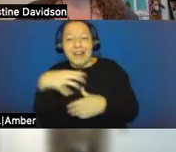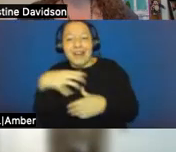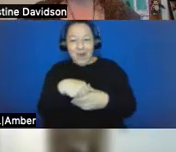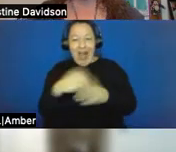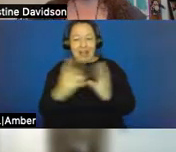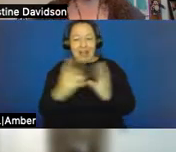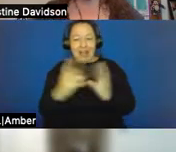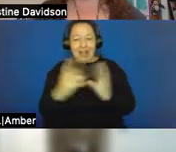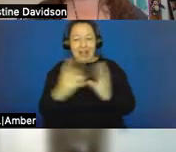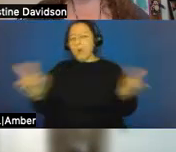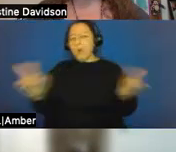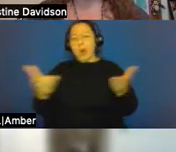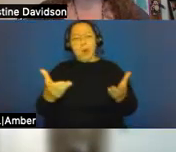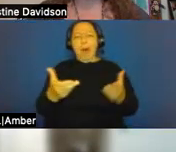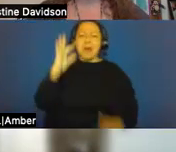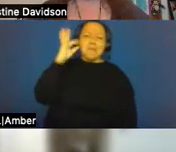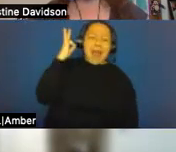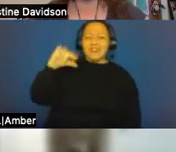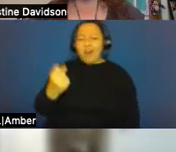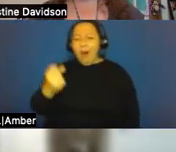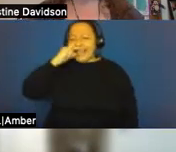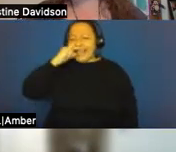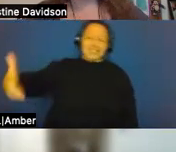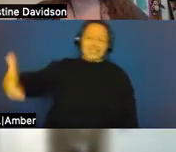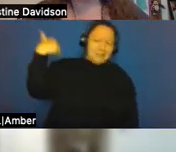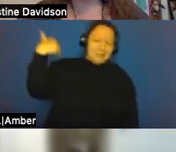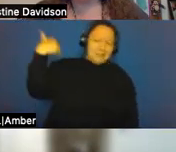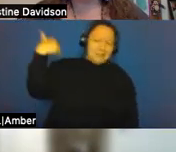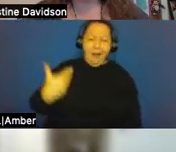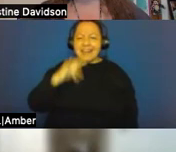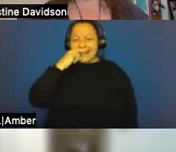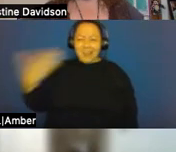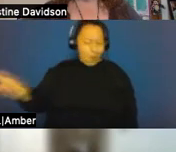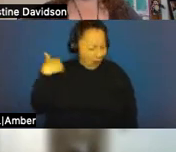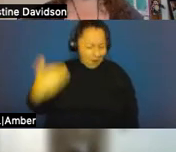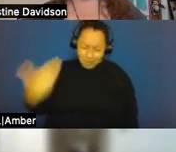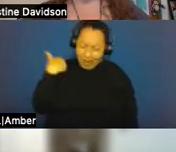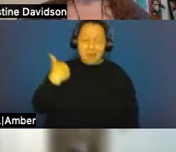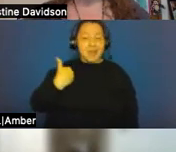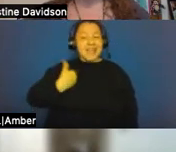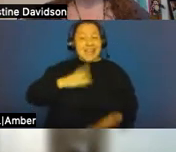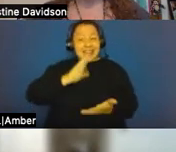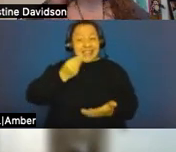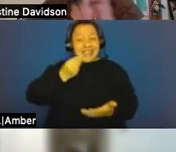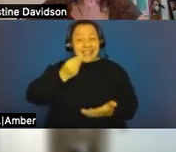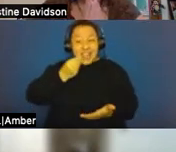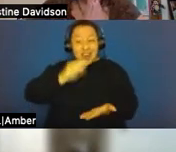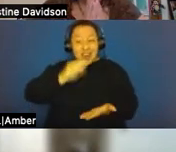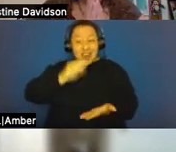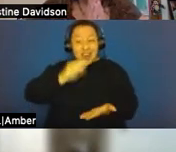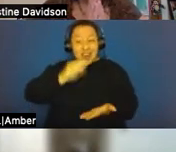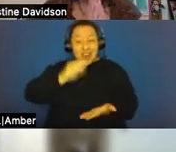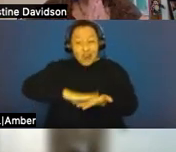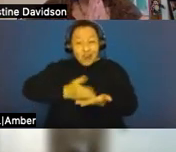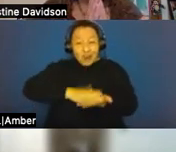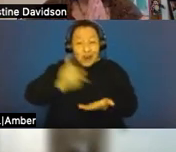and kids. Kids are very welcome. Cooking dinner is very welcome. Okay. So that right